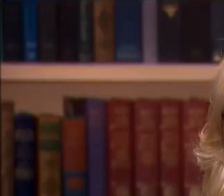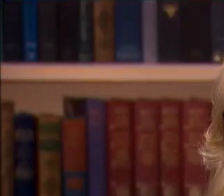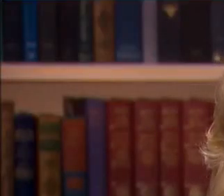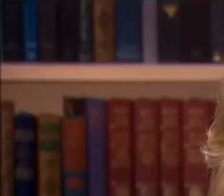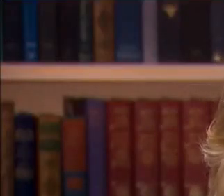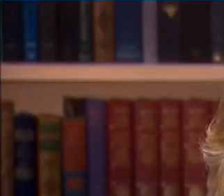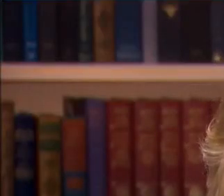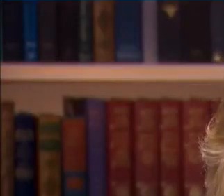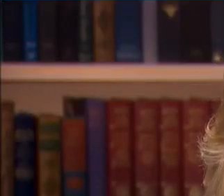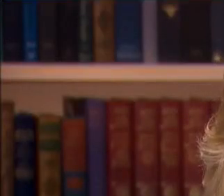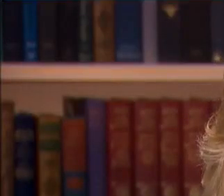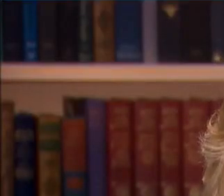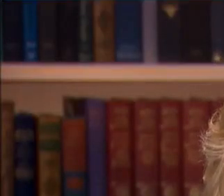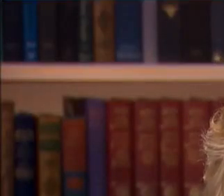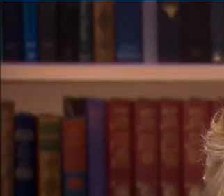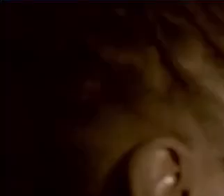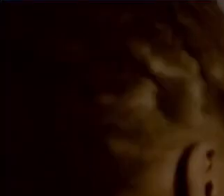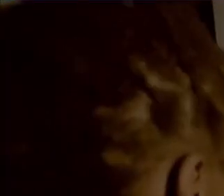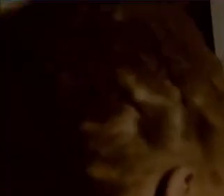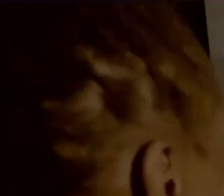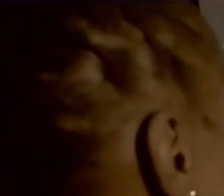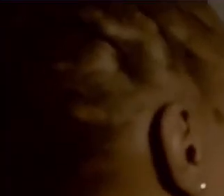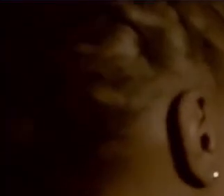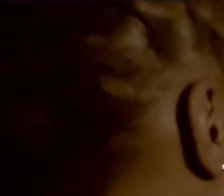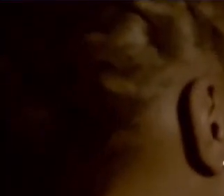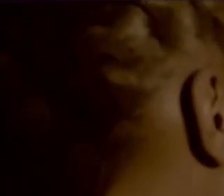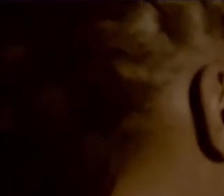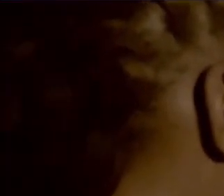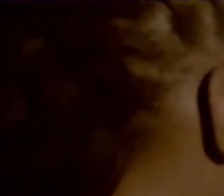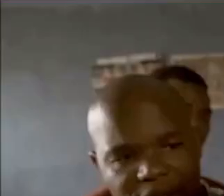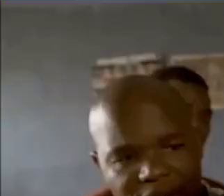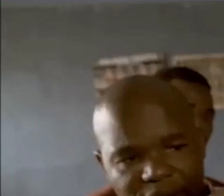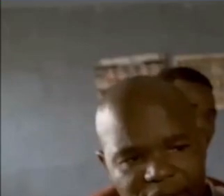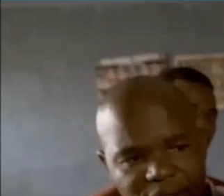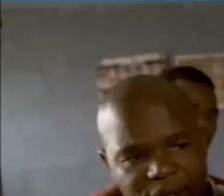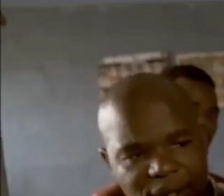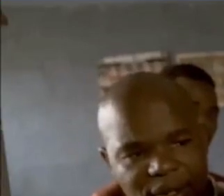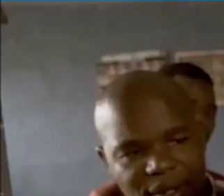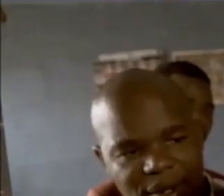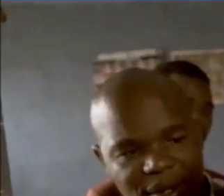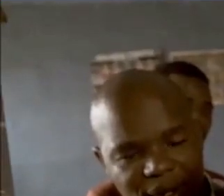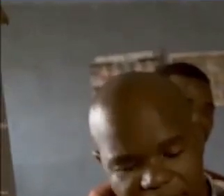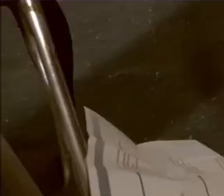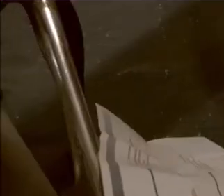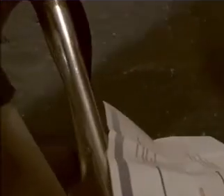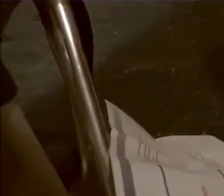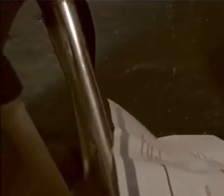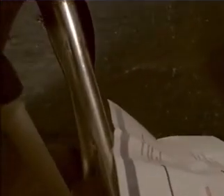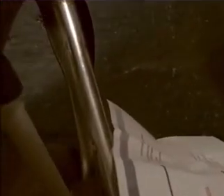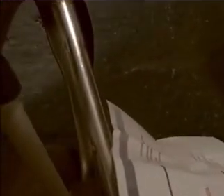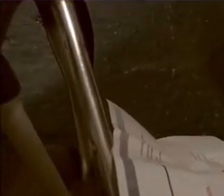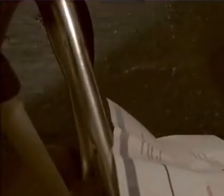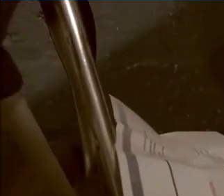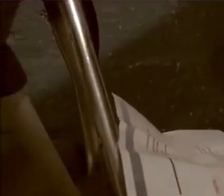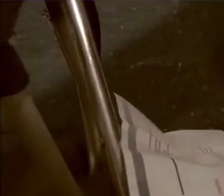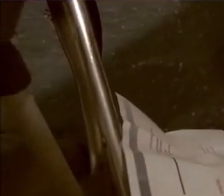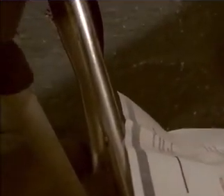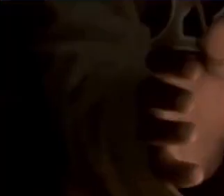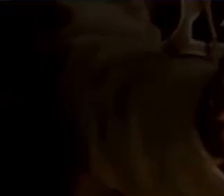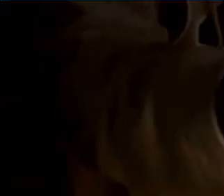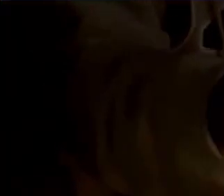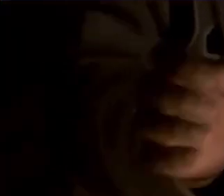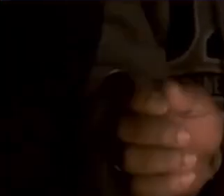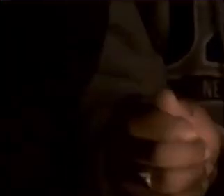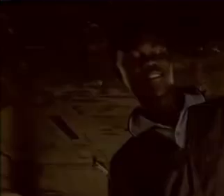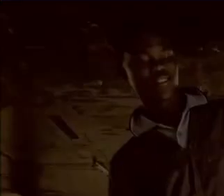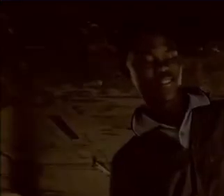we're determined to reach populations that have been often missed with HIV services, particularly including young men. We can only achieve